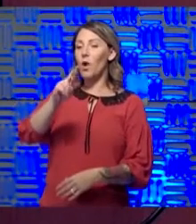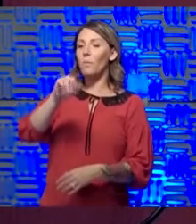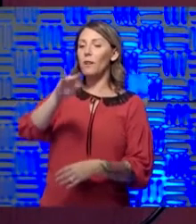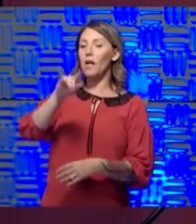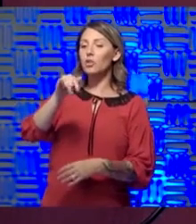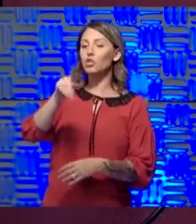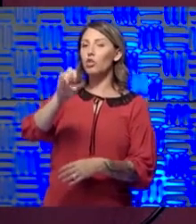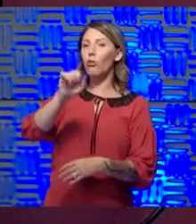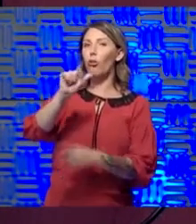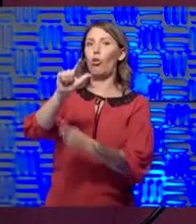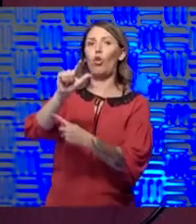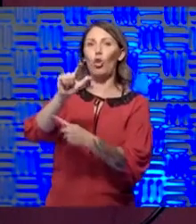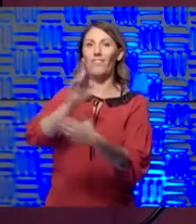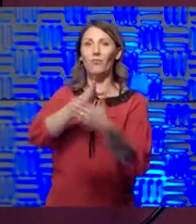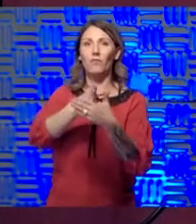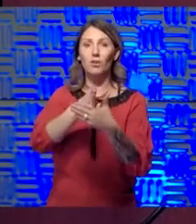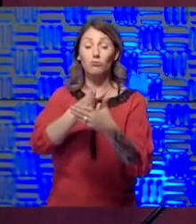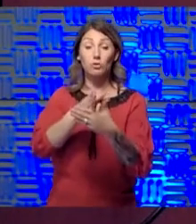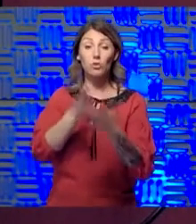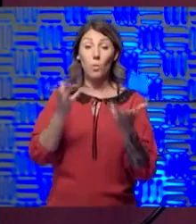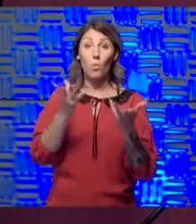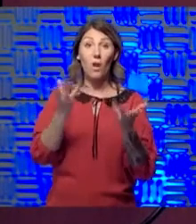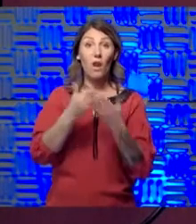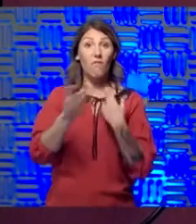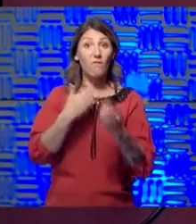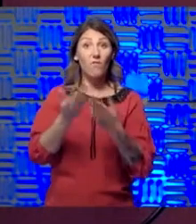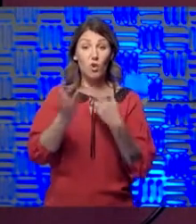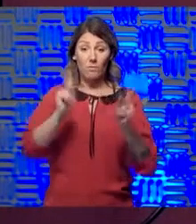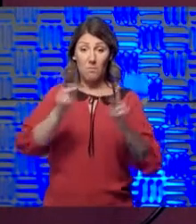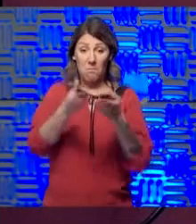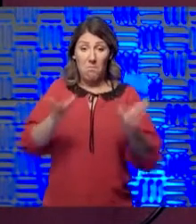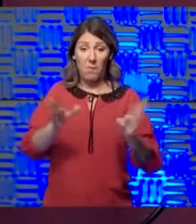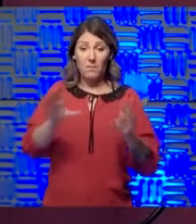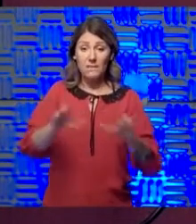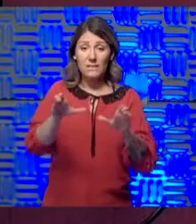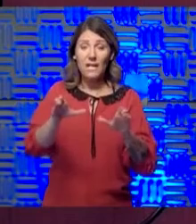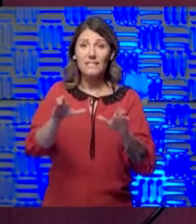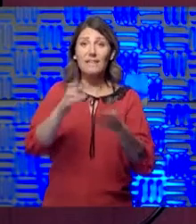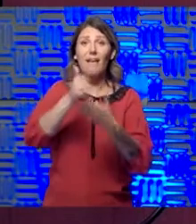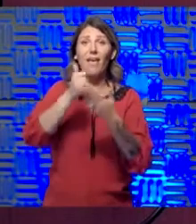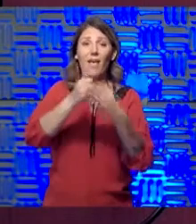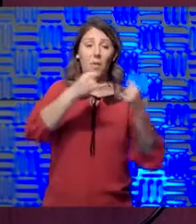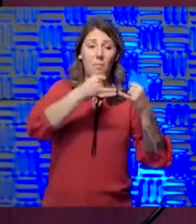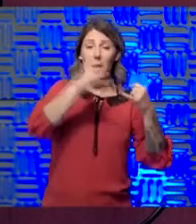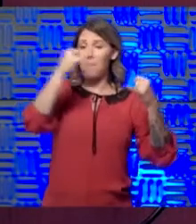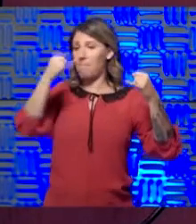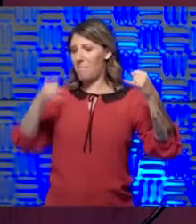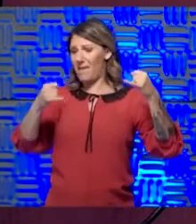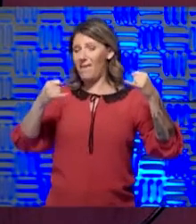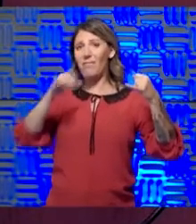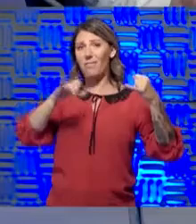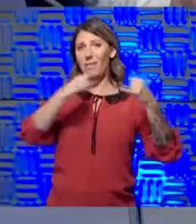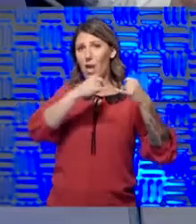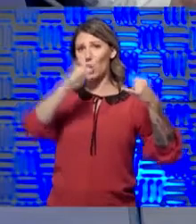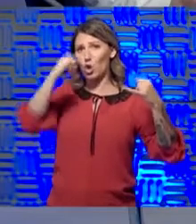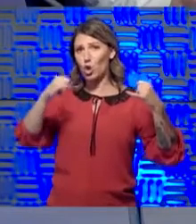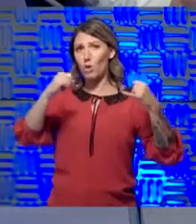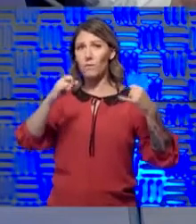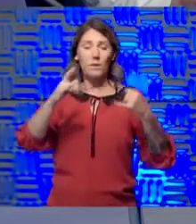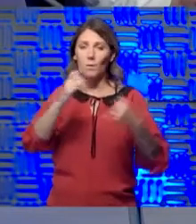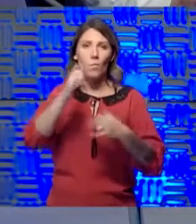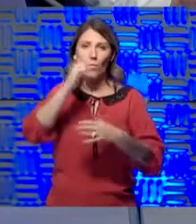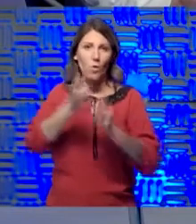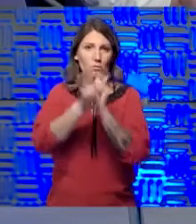that the public have been doing to bend the curve. And I don't think that will change by the fall. Yeah, I